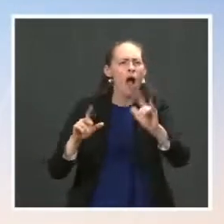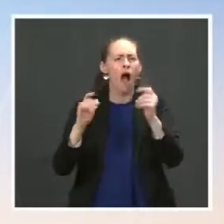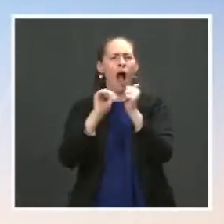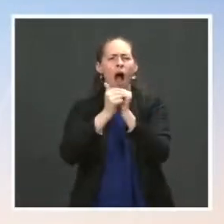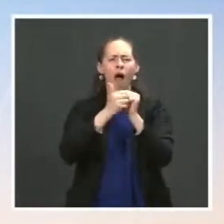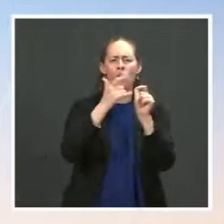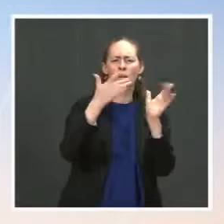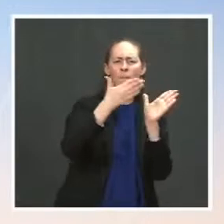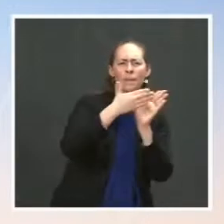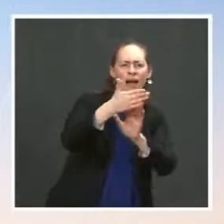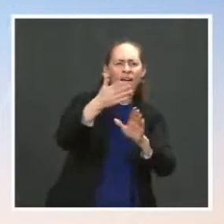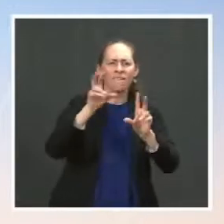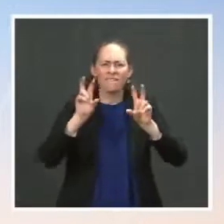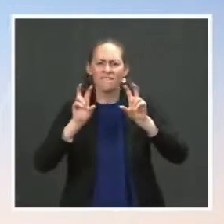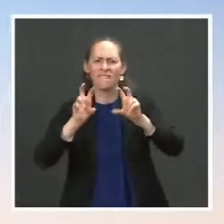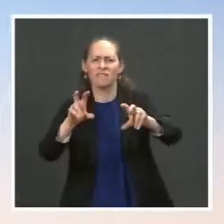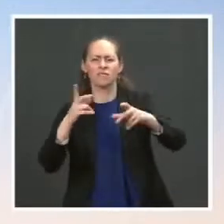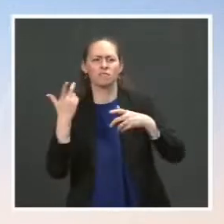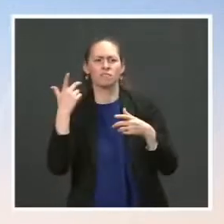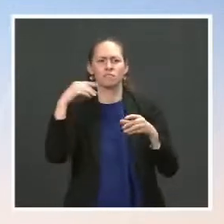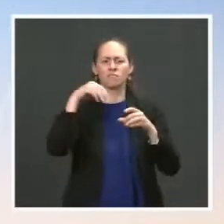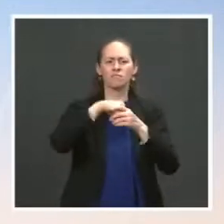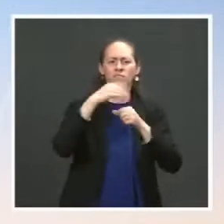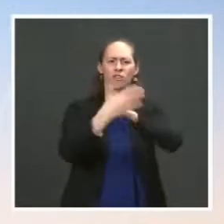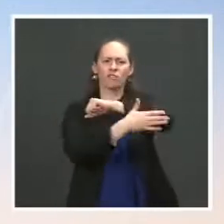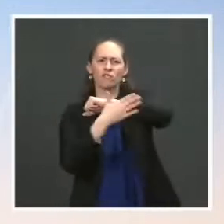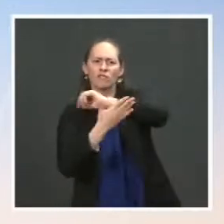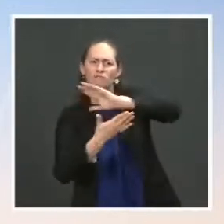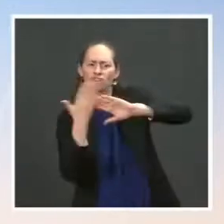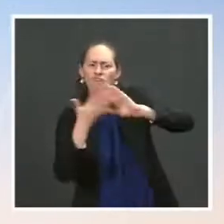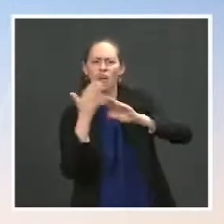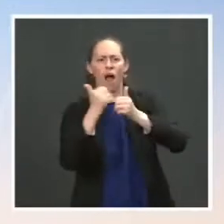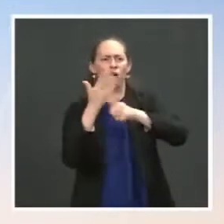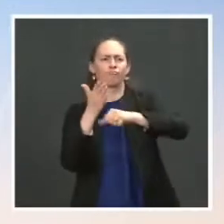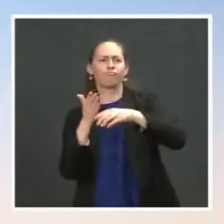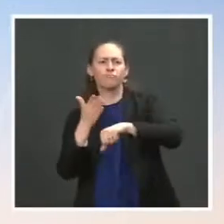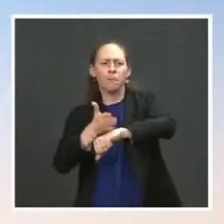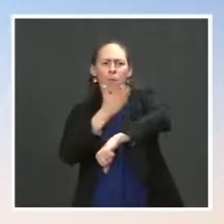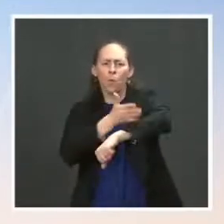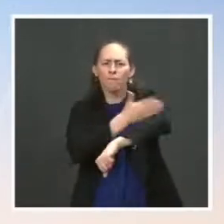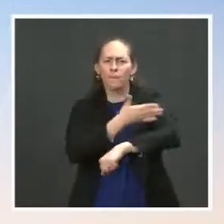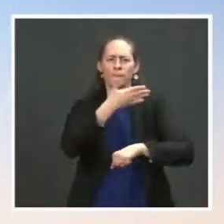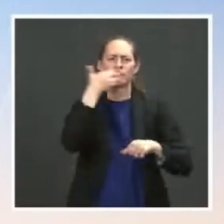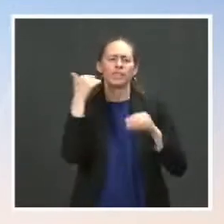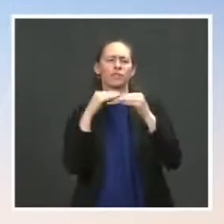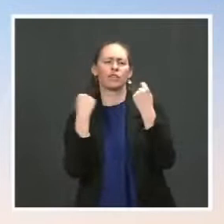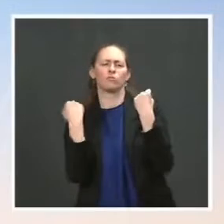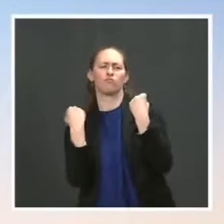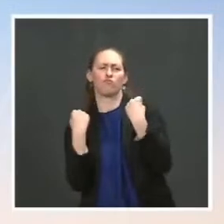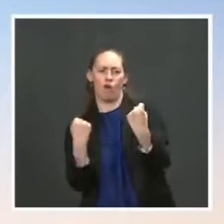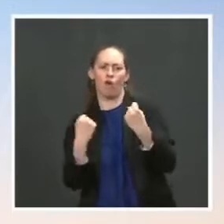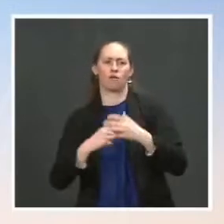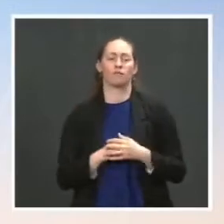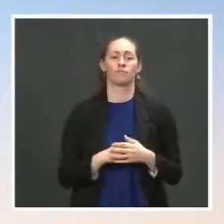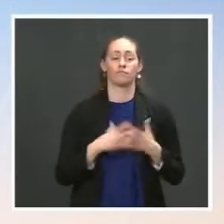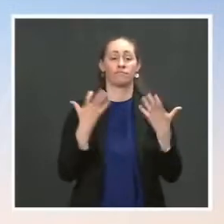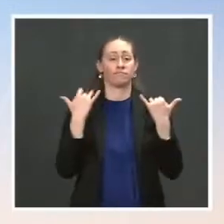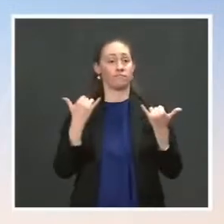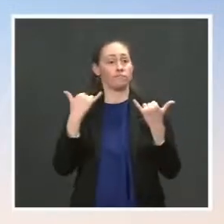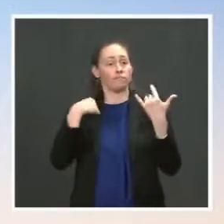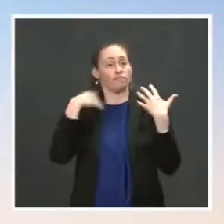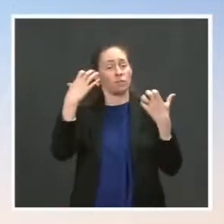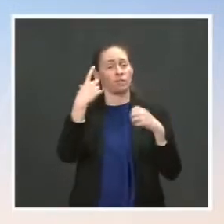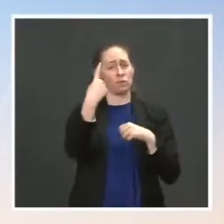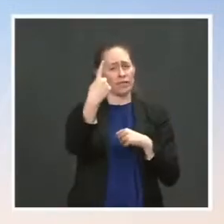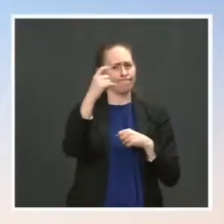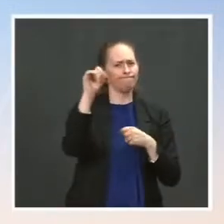foundations of our country's resilience and strength. The request, which represents only one element of the administration's broader agenda, includes